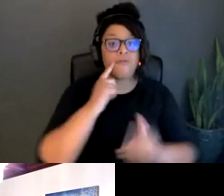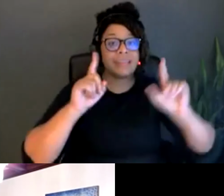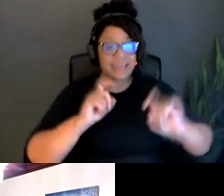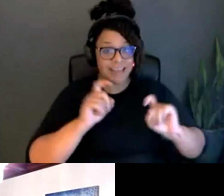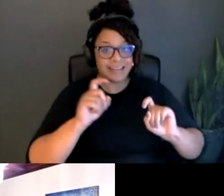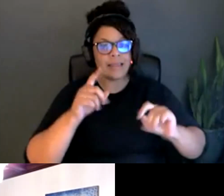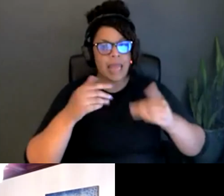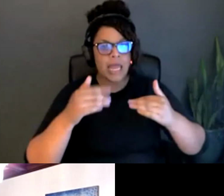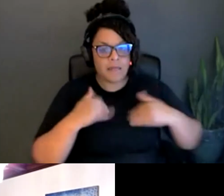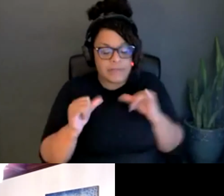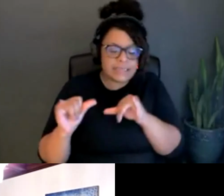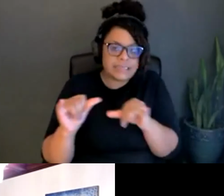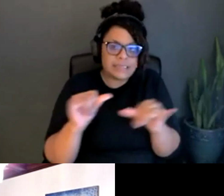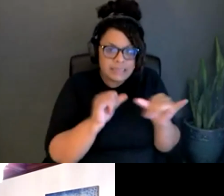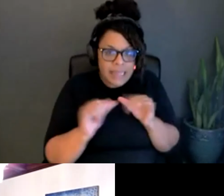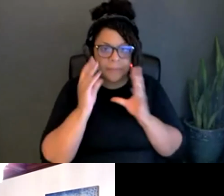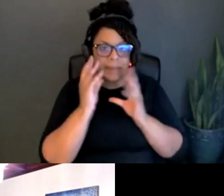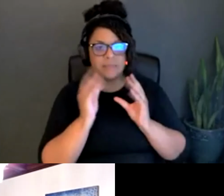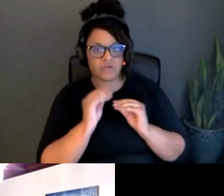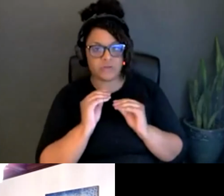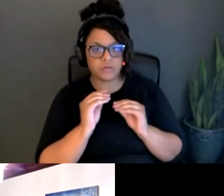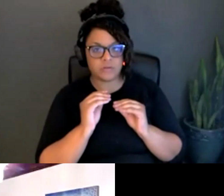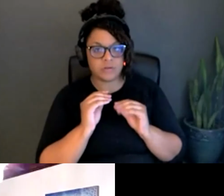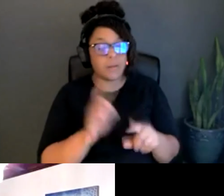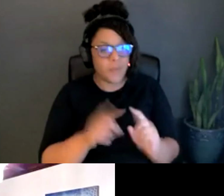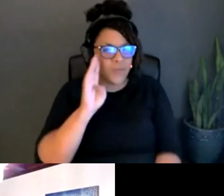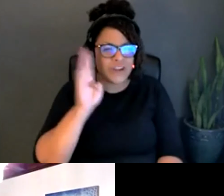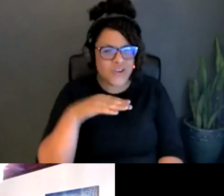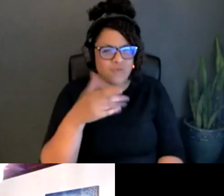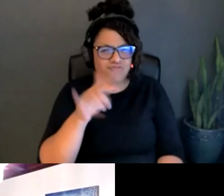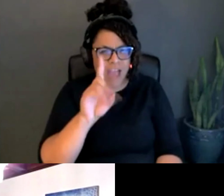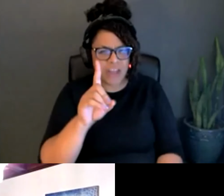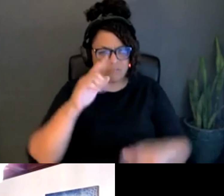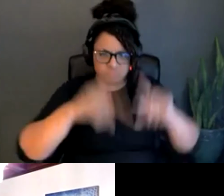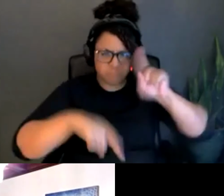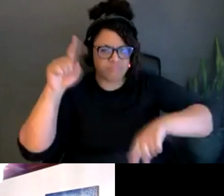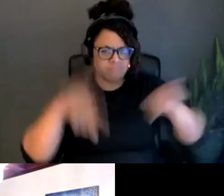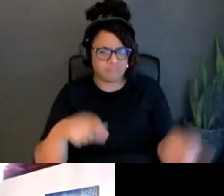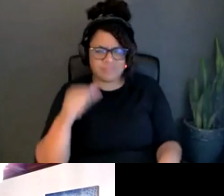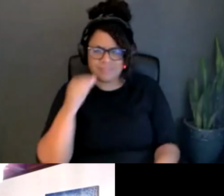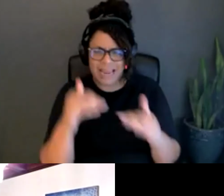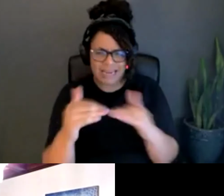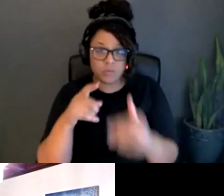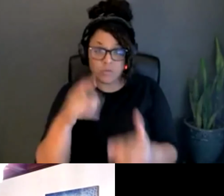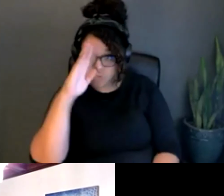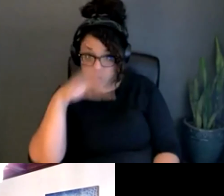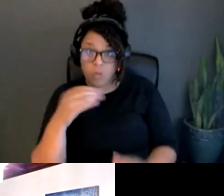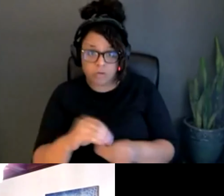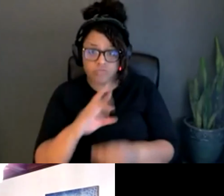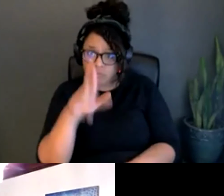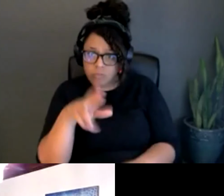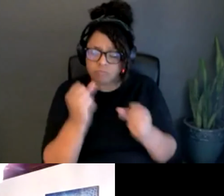coming with the same set of experiences. And we know that childhoods are unequal. You know this in Rochester. So it